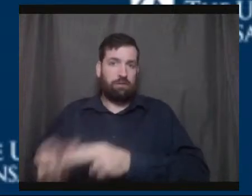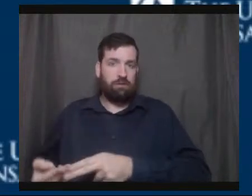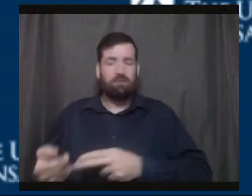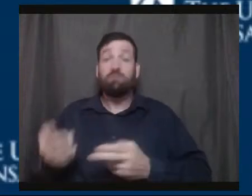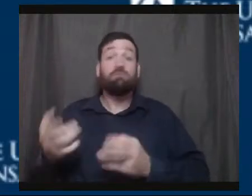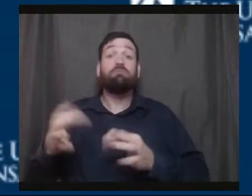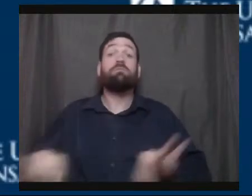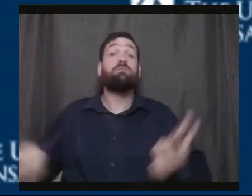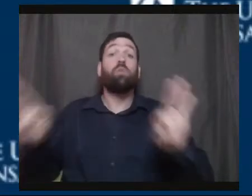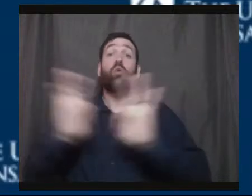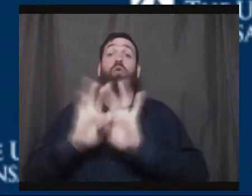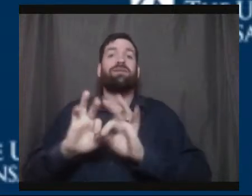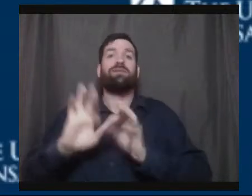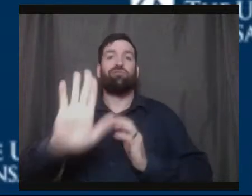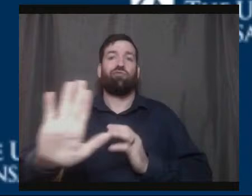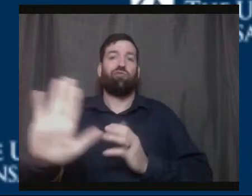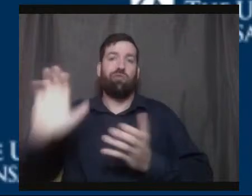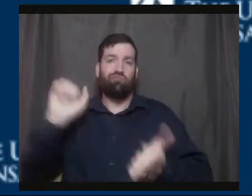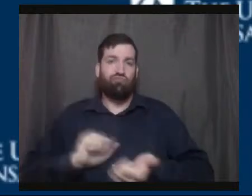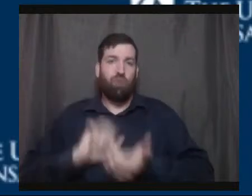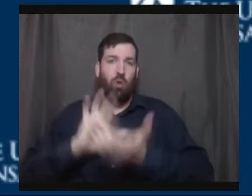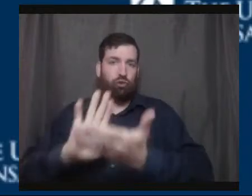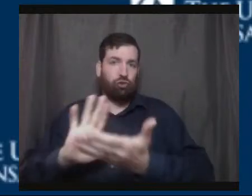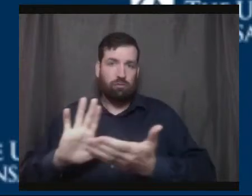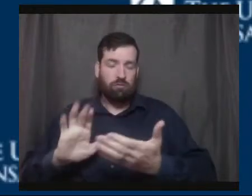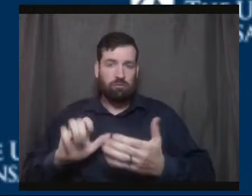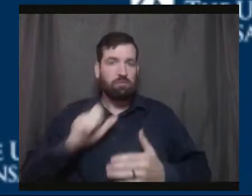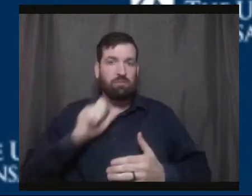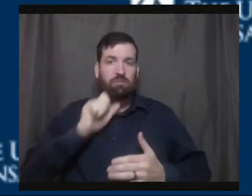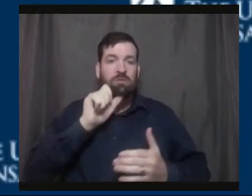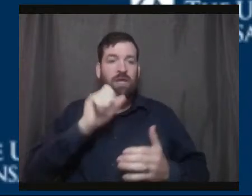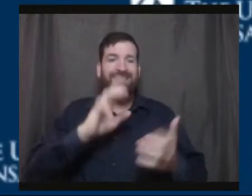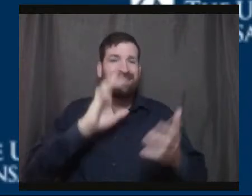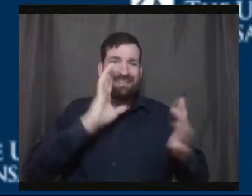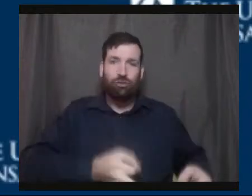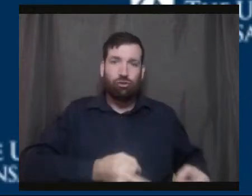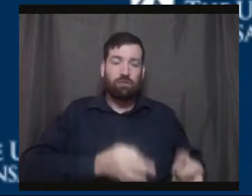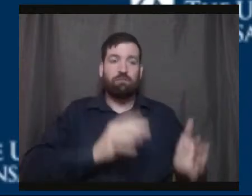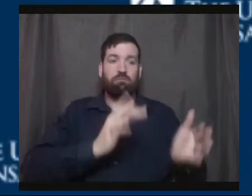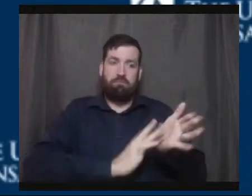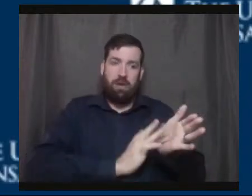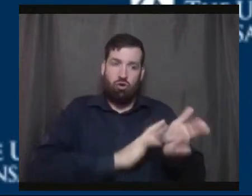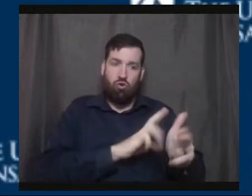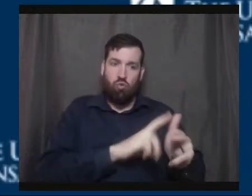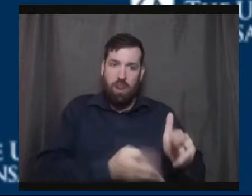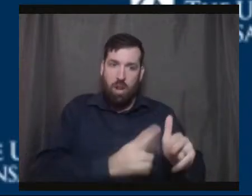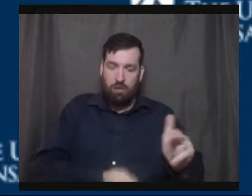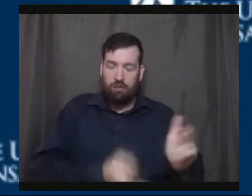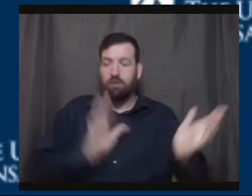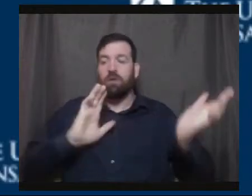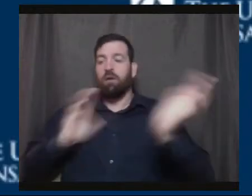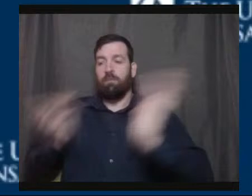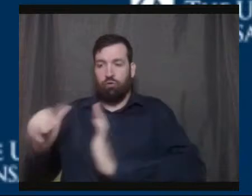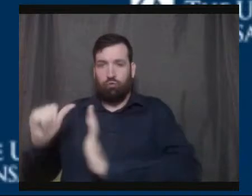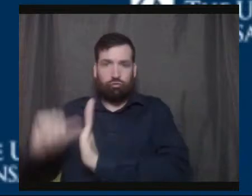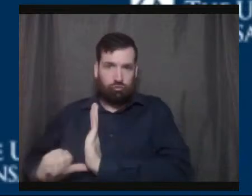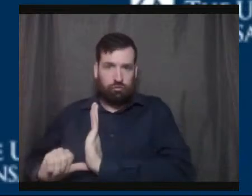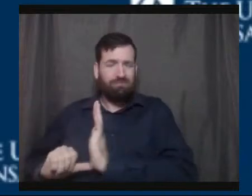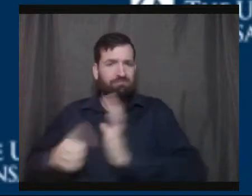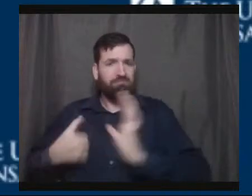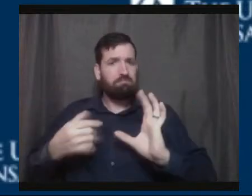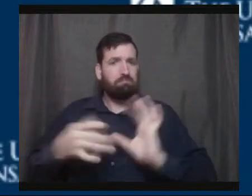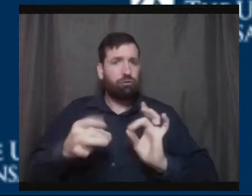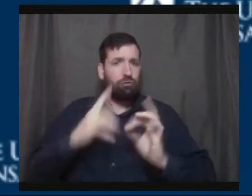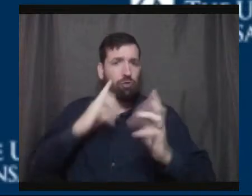loss, in that it's not a decision of medical weight loss versus surgical weight loss. You know, as I mentioned, obesity is